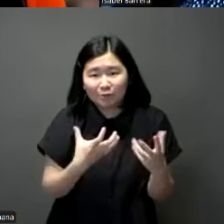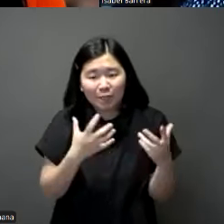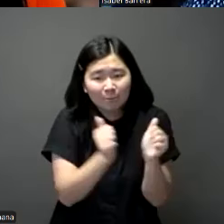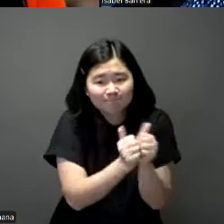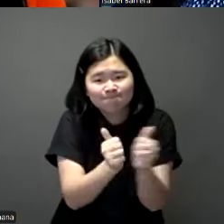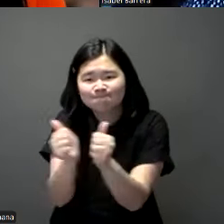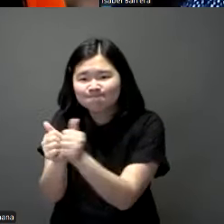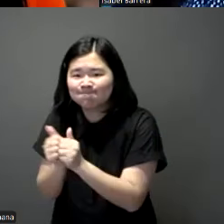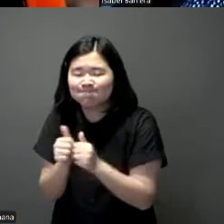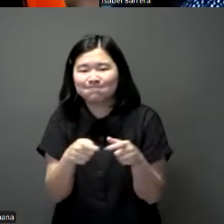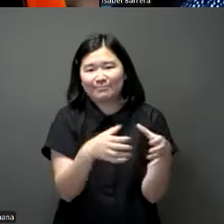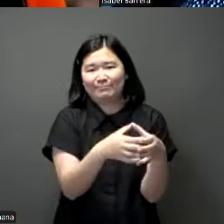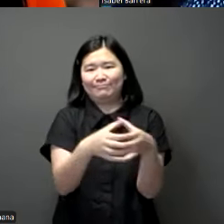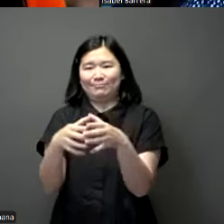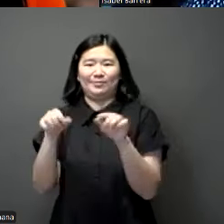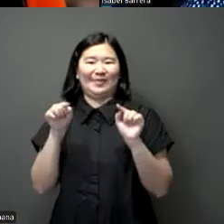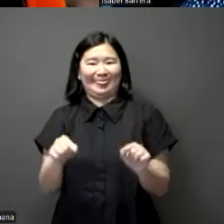the 30